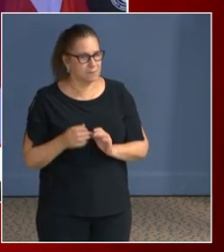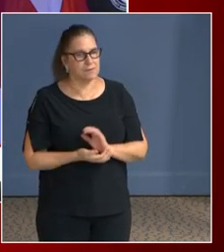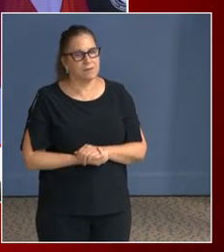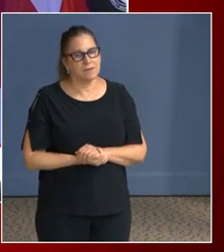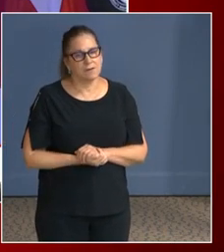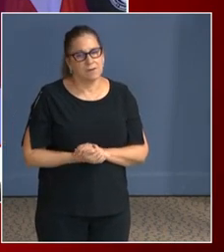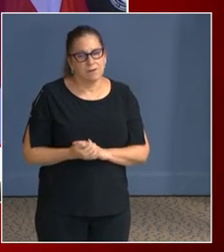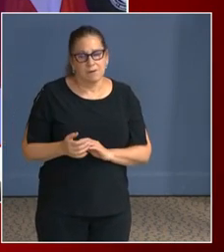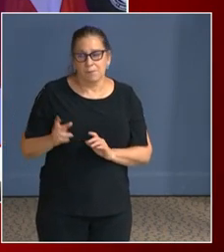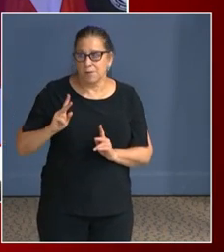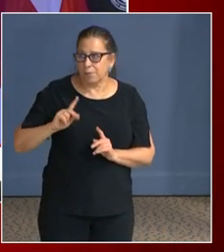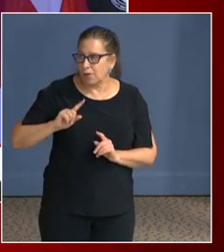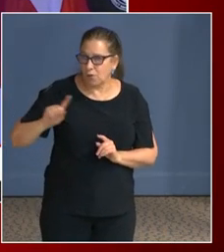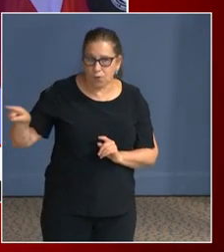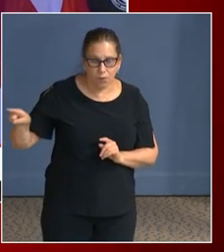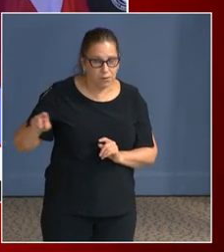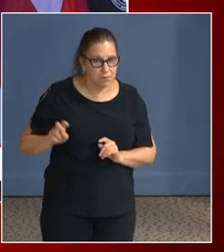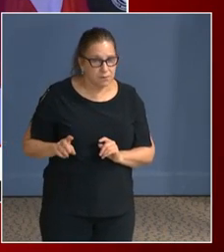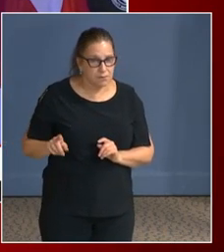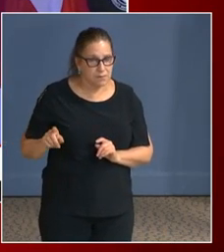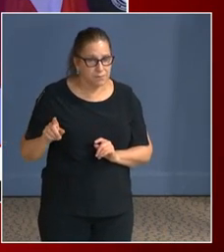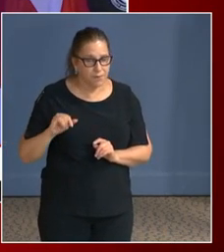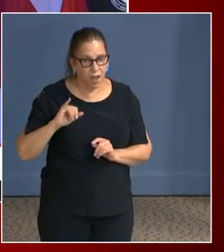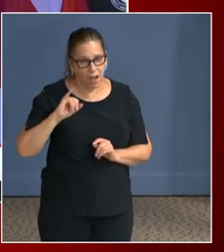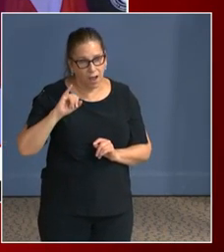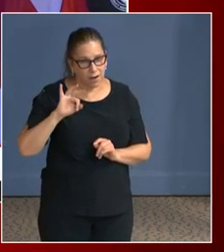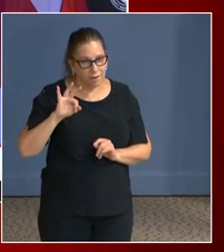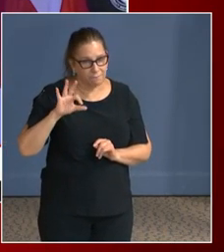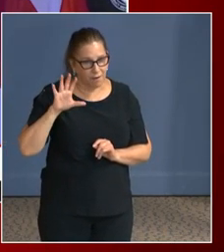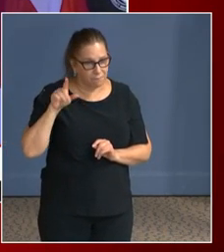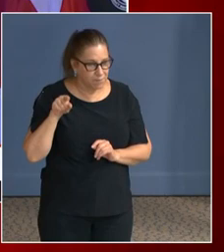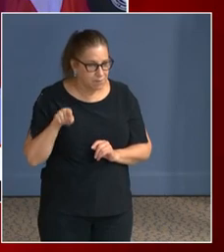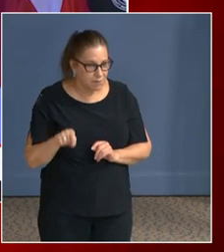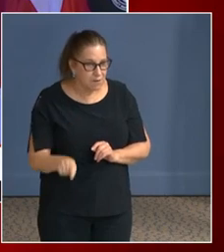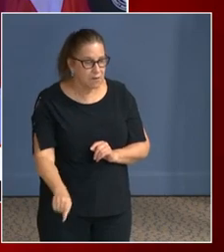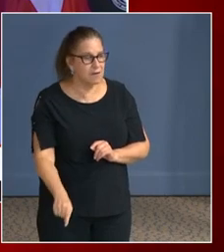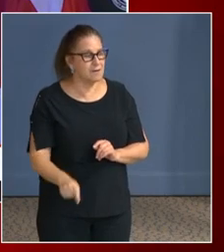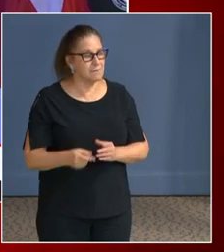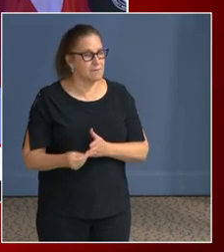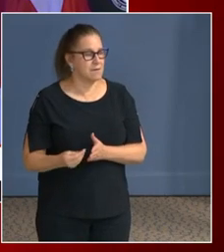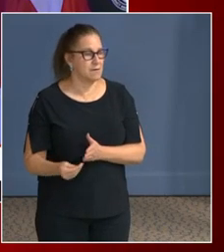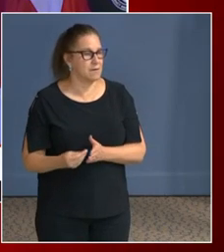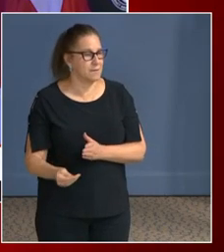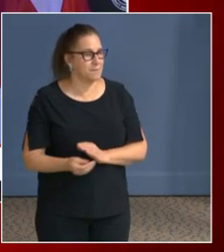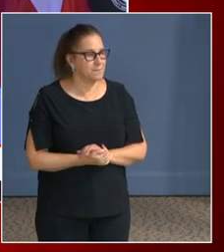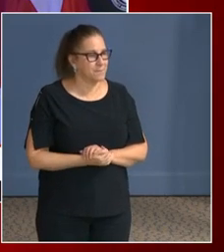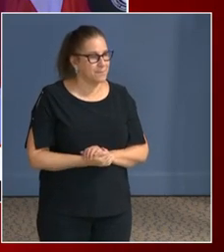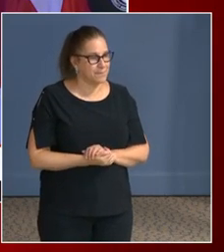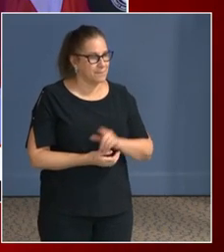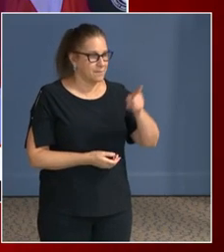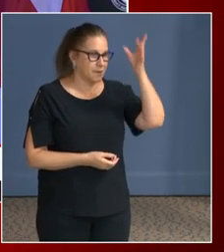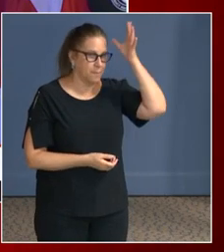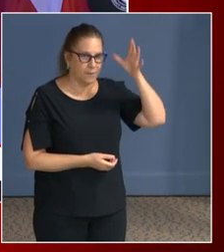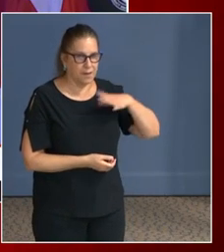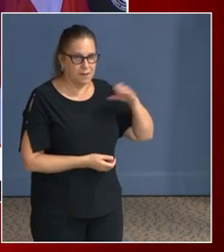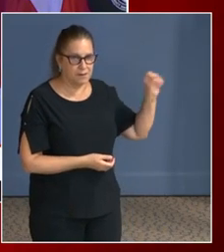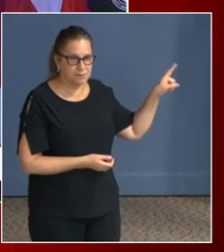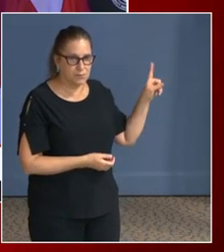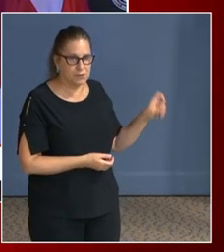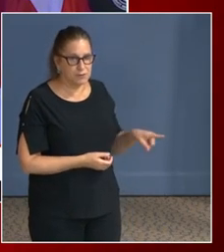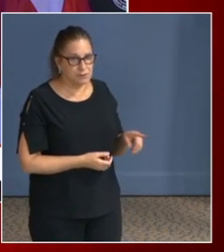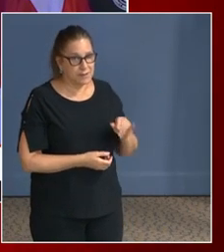I-95 corridor at rapid speed. Yes. Is it legal to buy